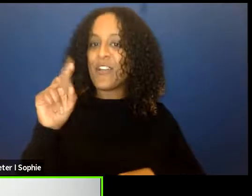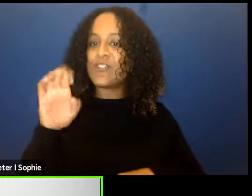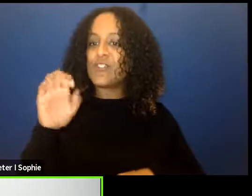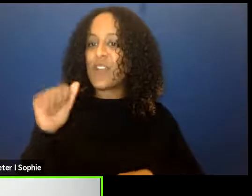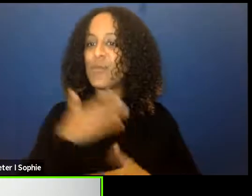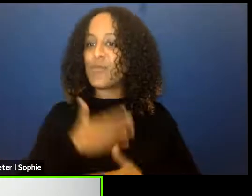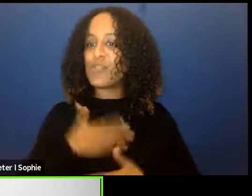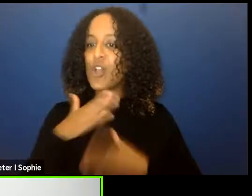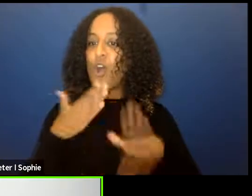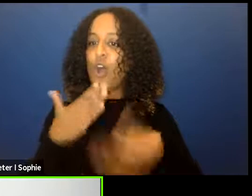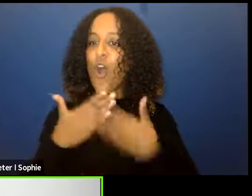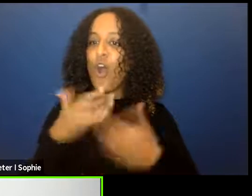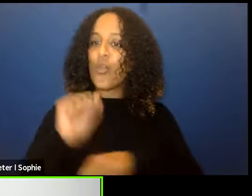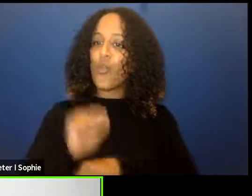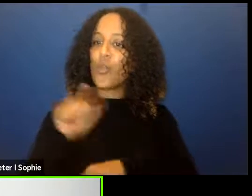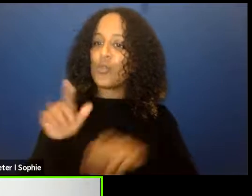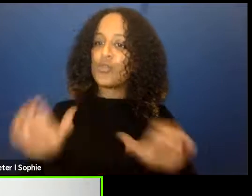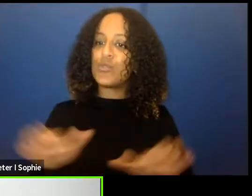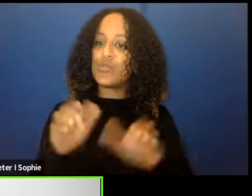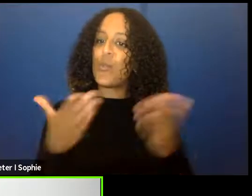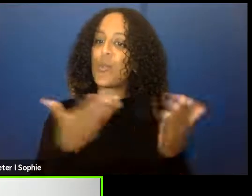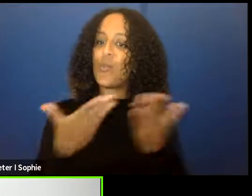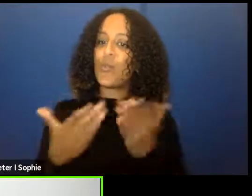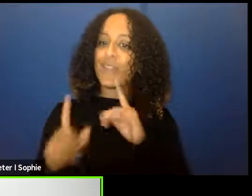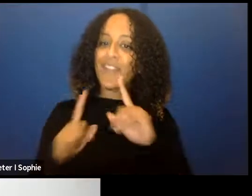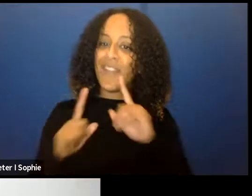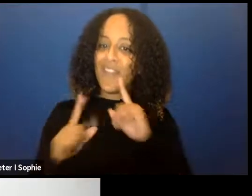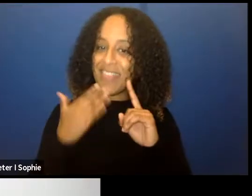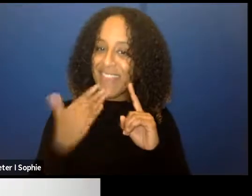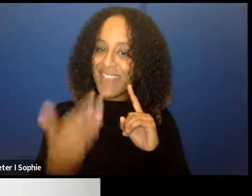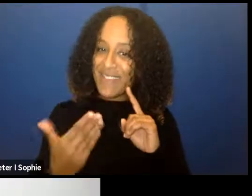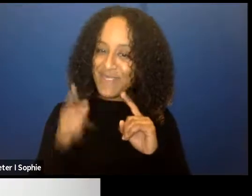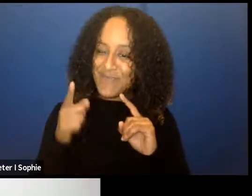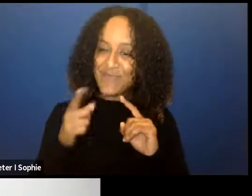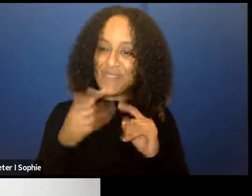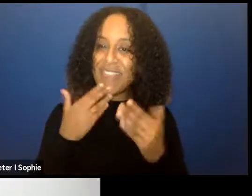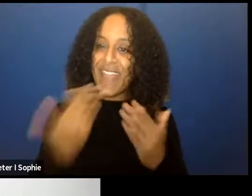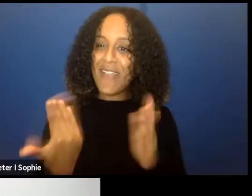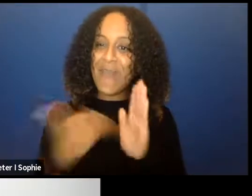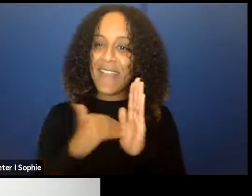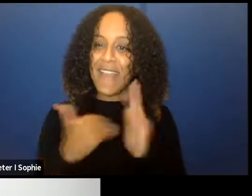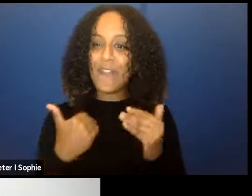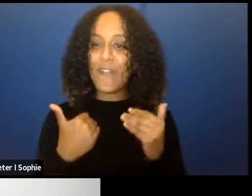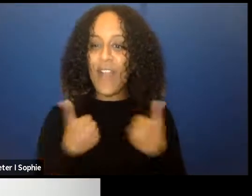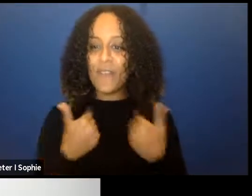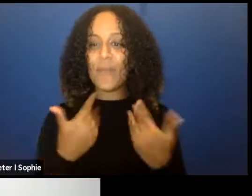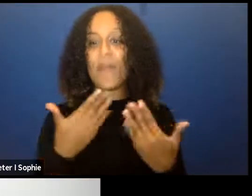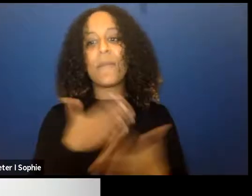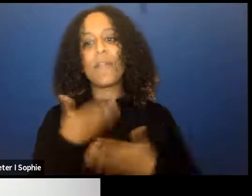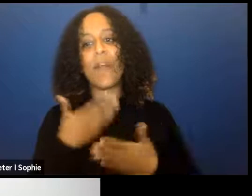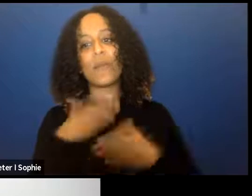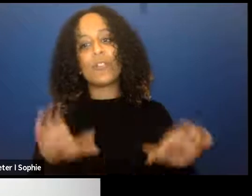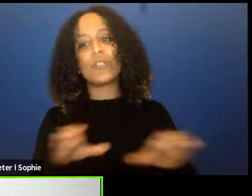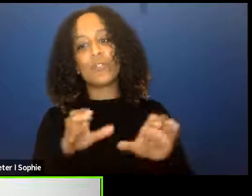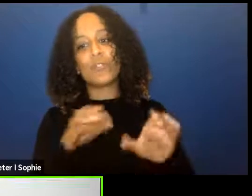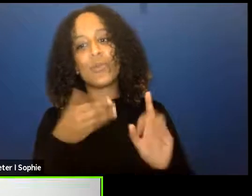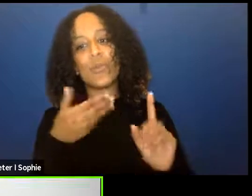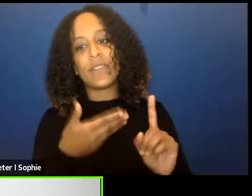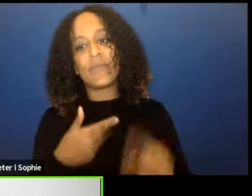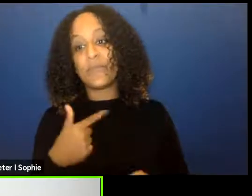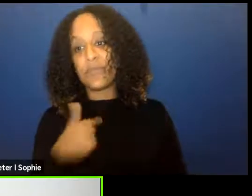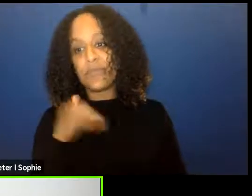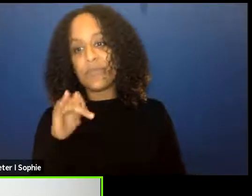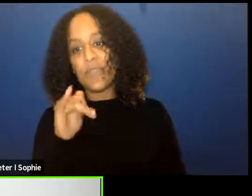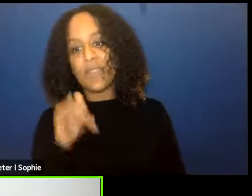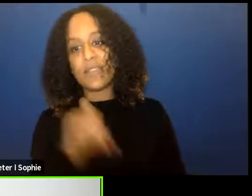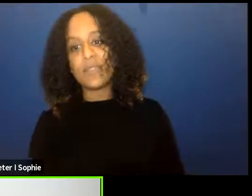work you do and what you brought to this conversation. Thank you. Yes, thank you again for having me. I'm so glad we could do this. Yeah, me too, me